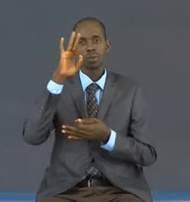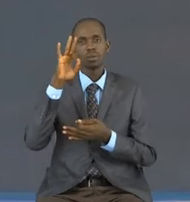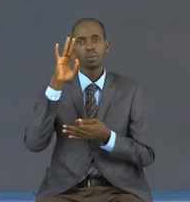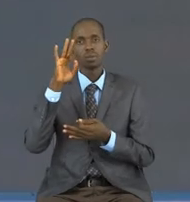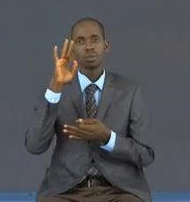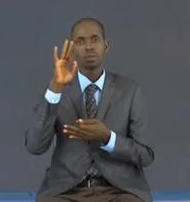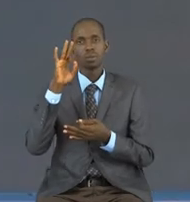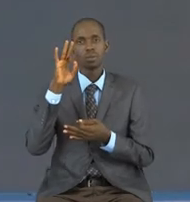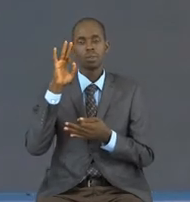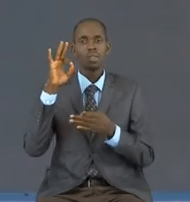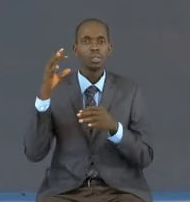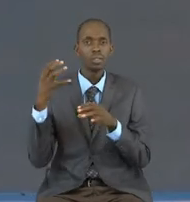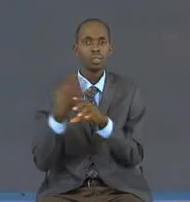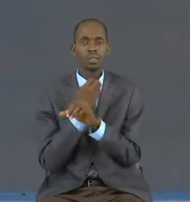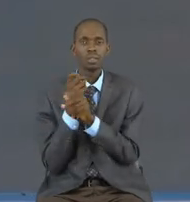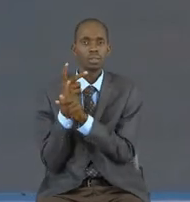takes care,